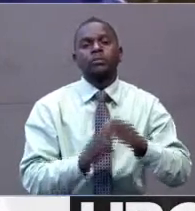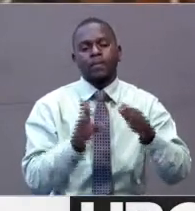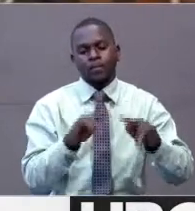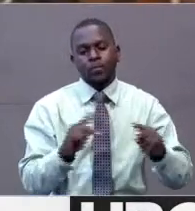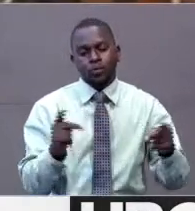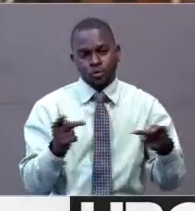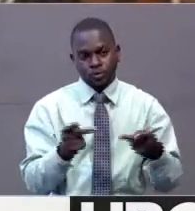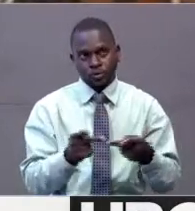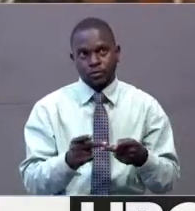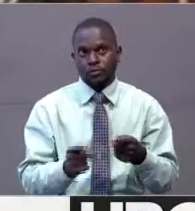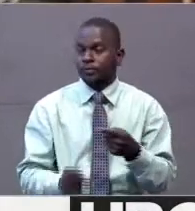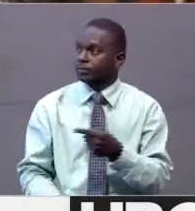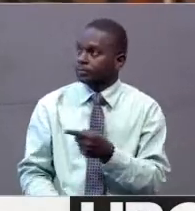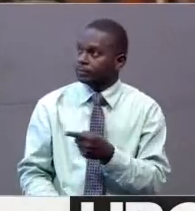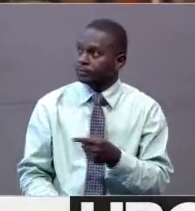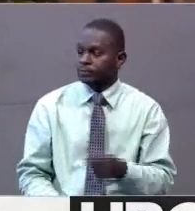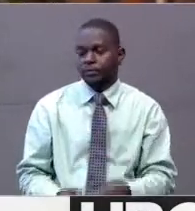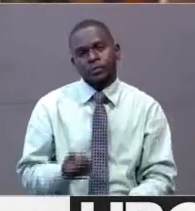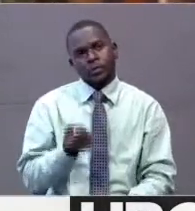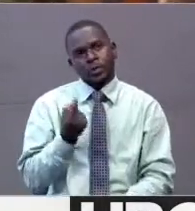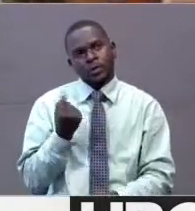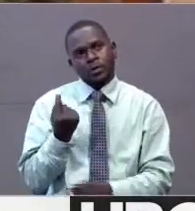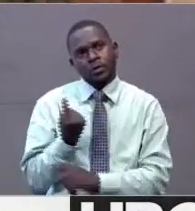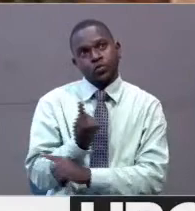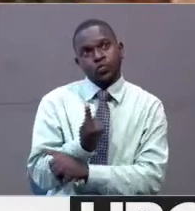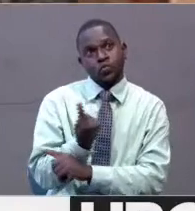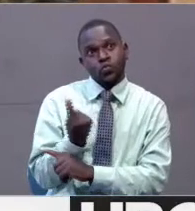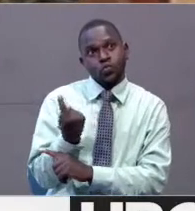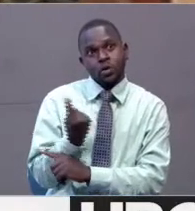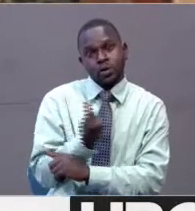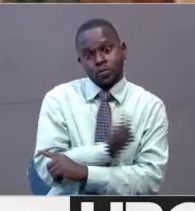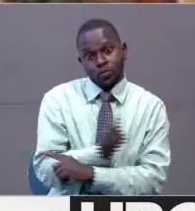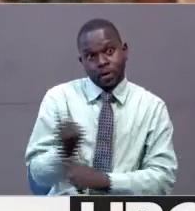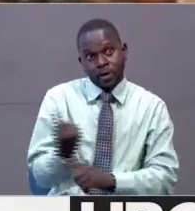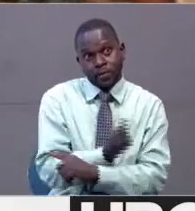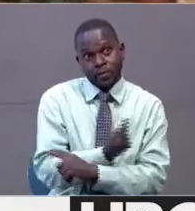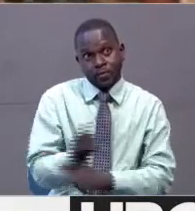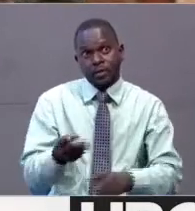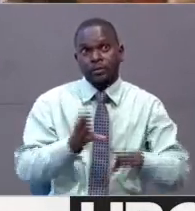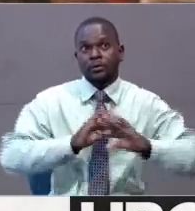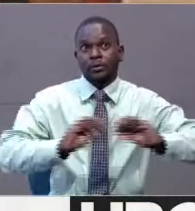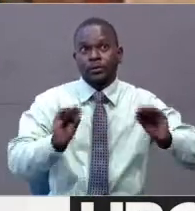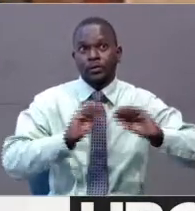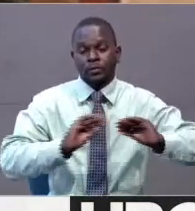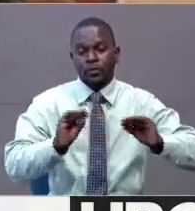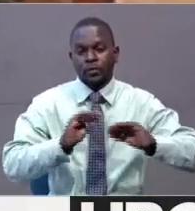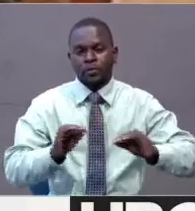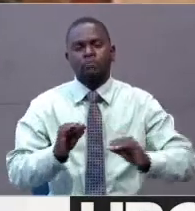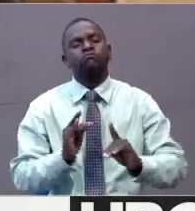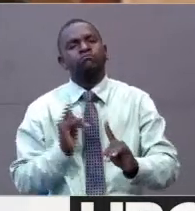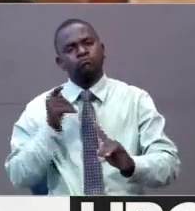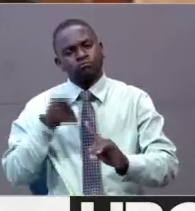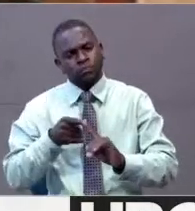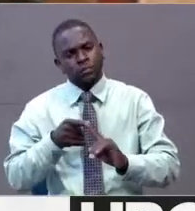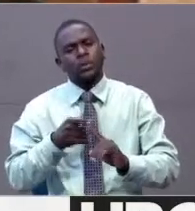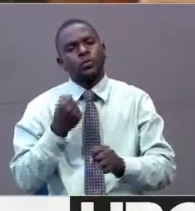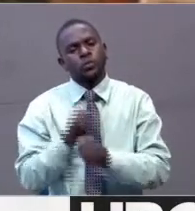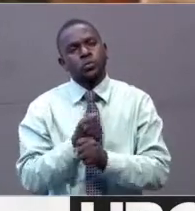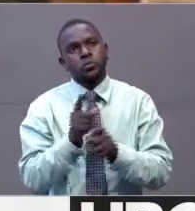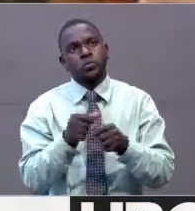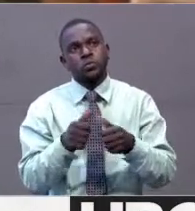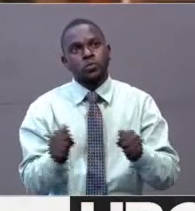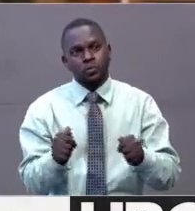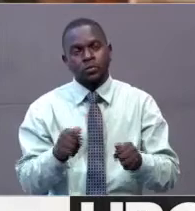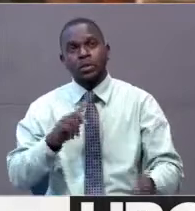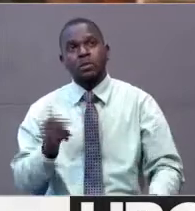the tie. The last few weeks that we've been training, our main target is to perform well. We are looking at a